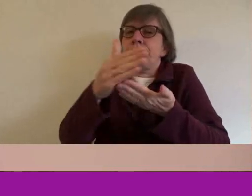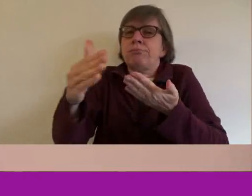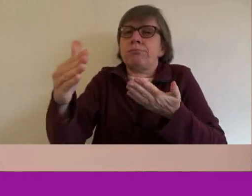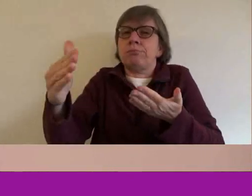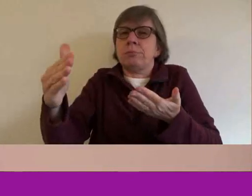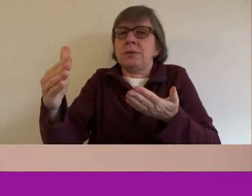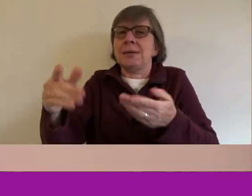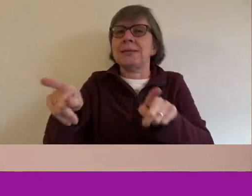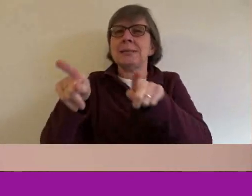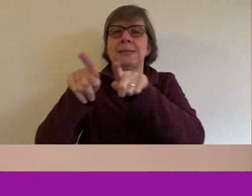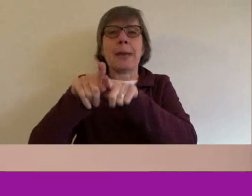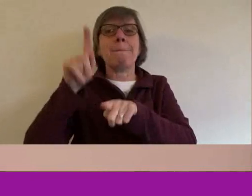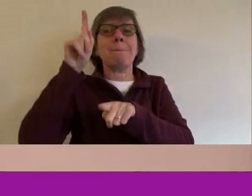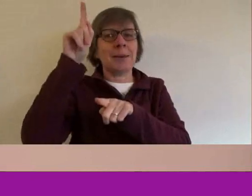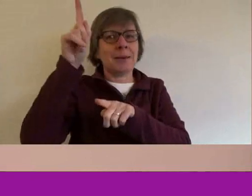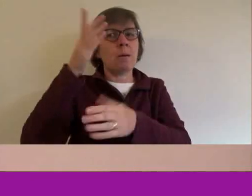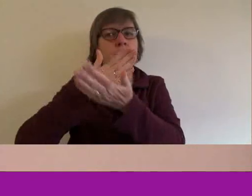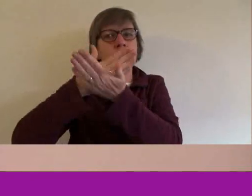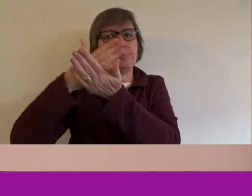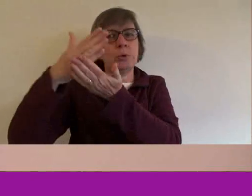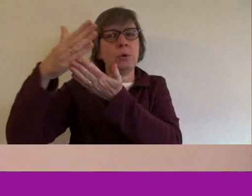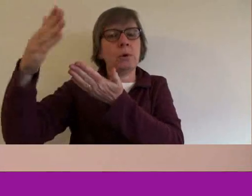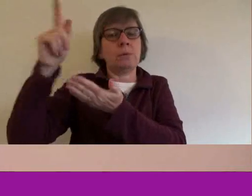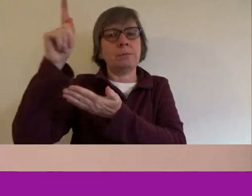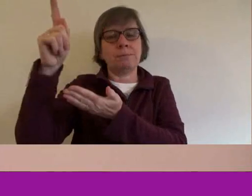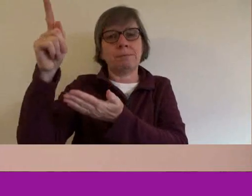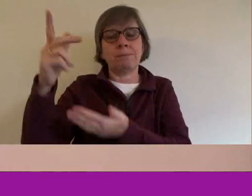themselves, just as he is pure.